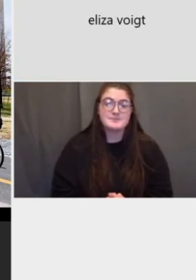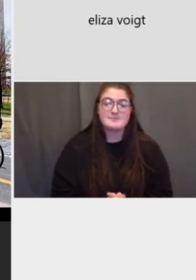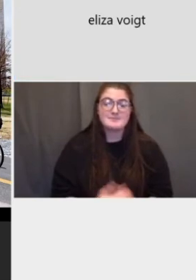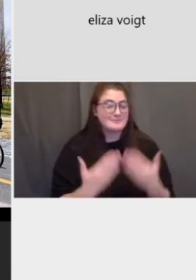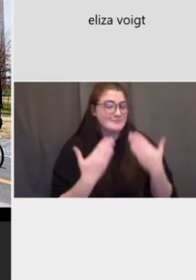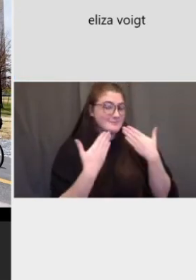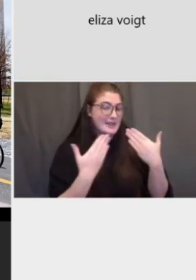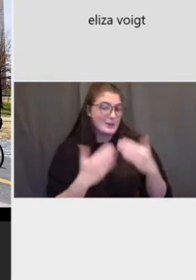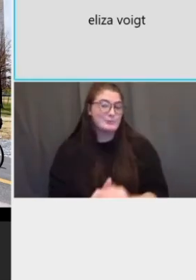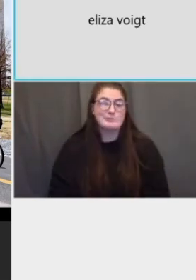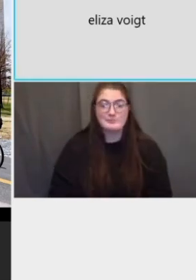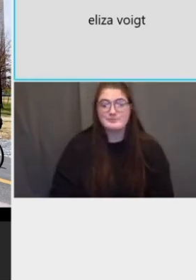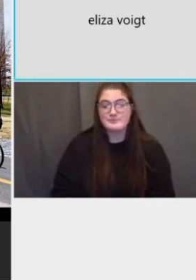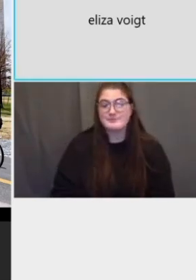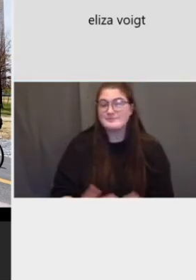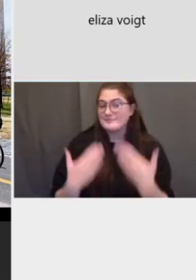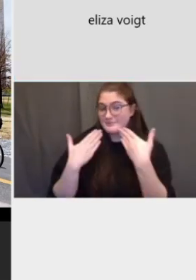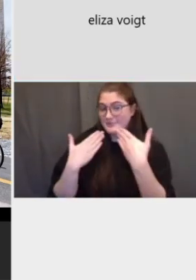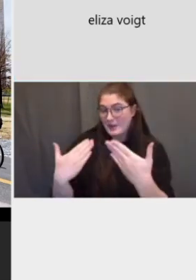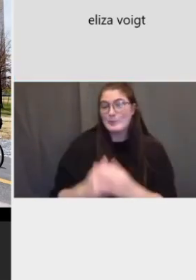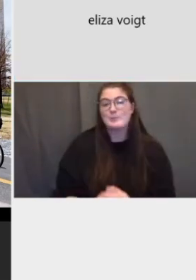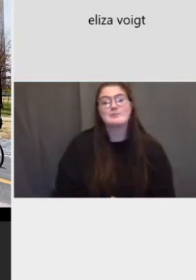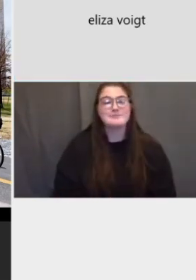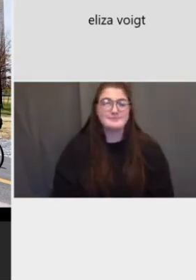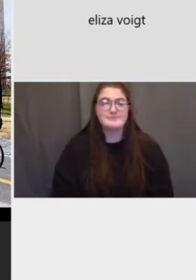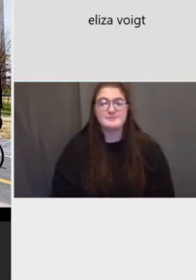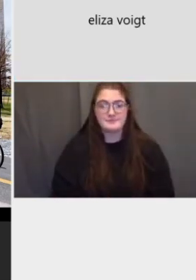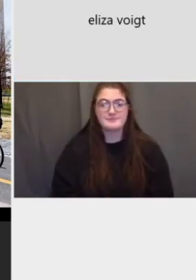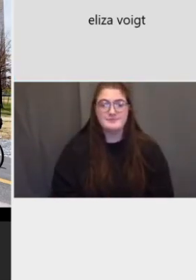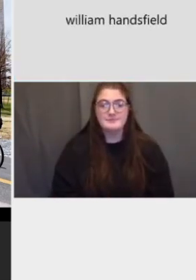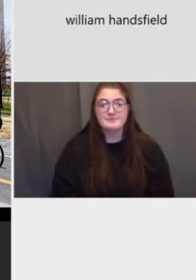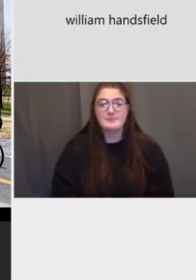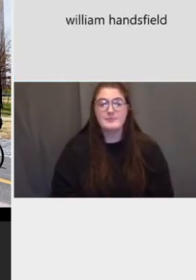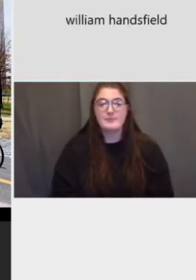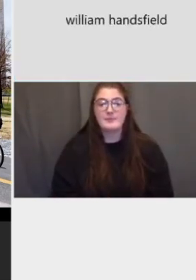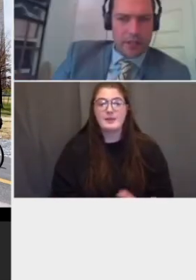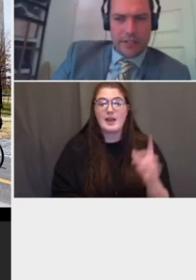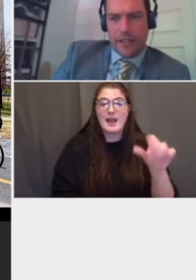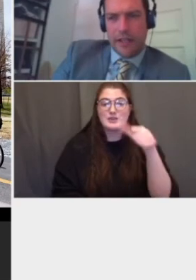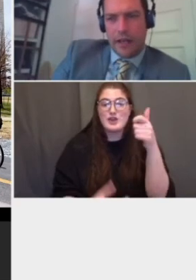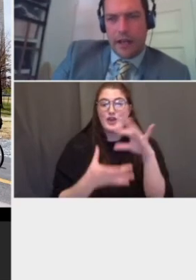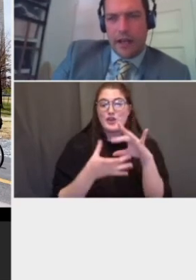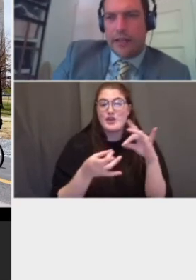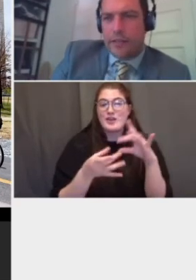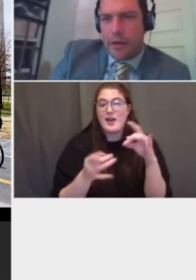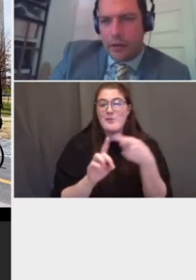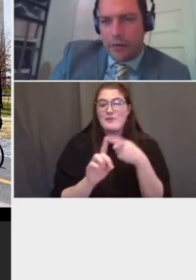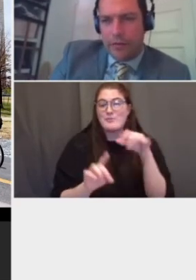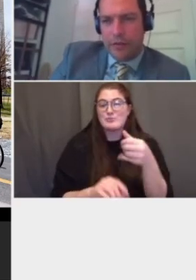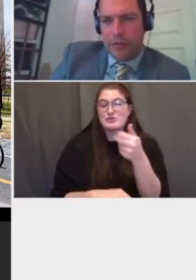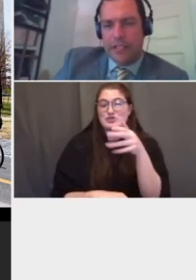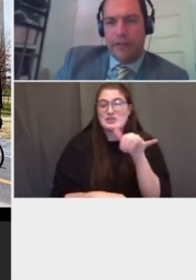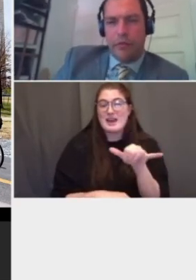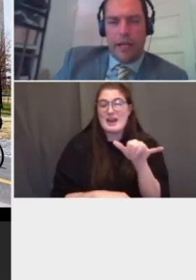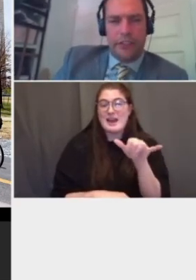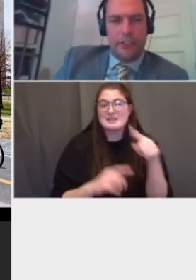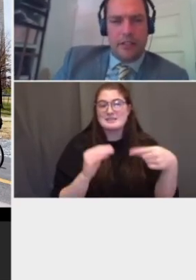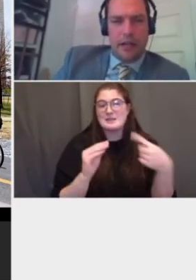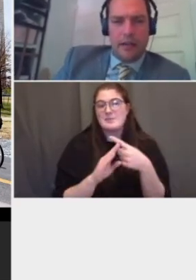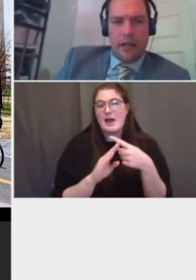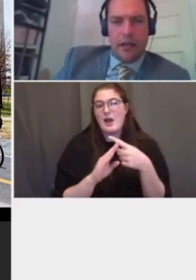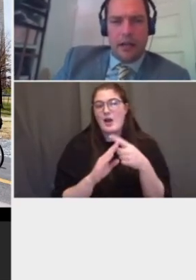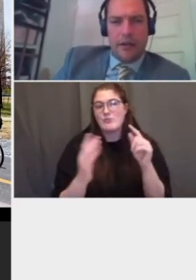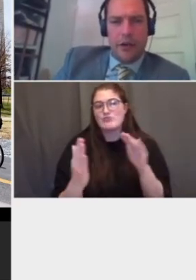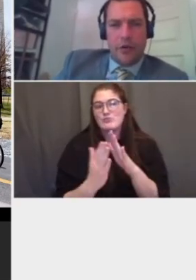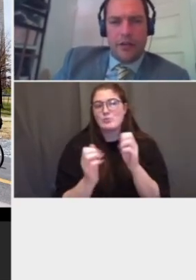Thank you. Thank you. I note a comment from Jay Swiderski. It's about going before CFA. We actually